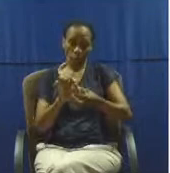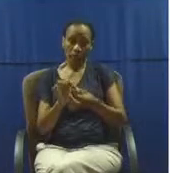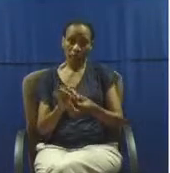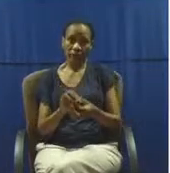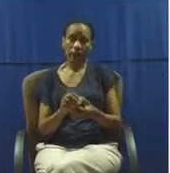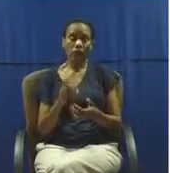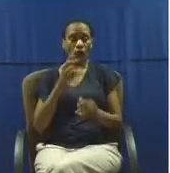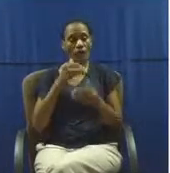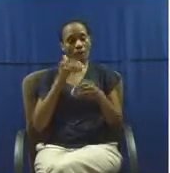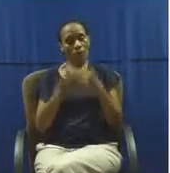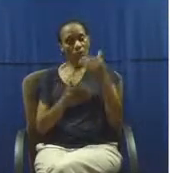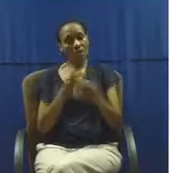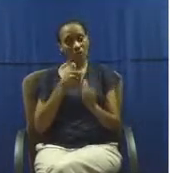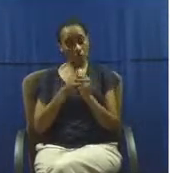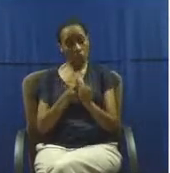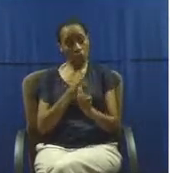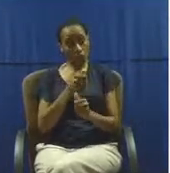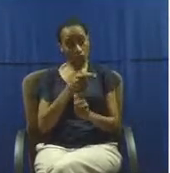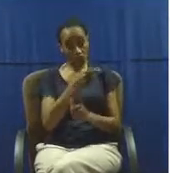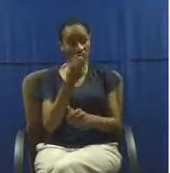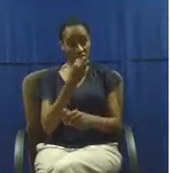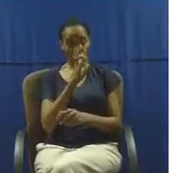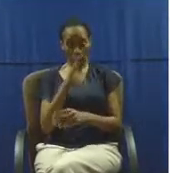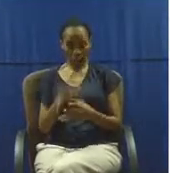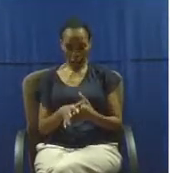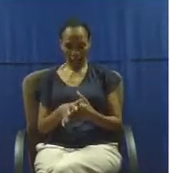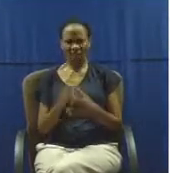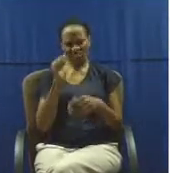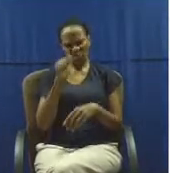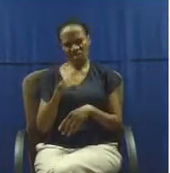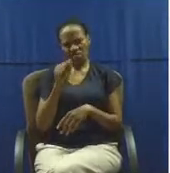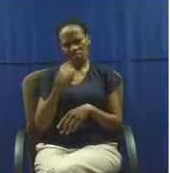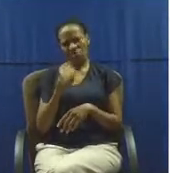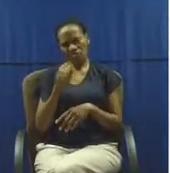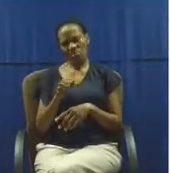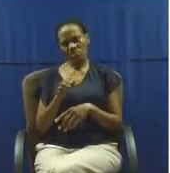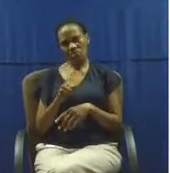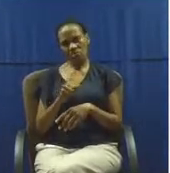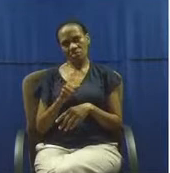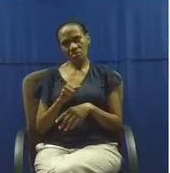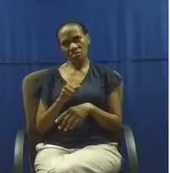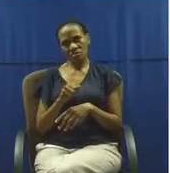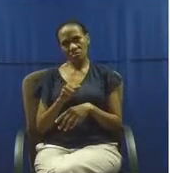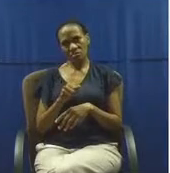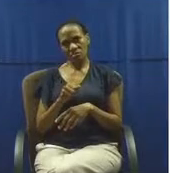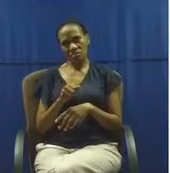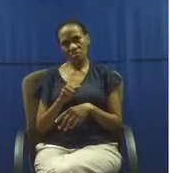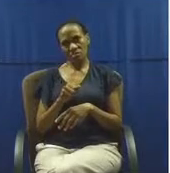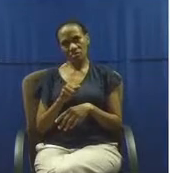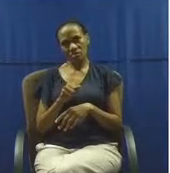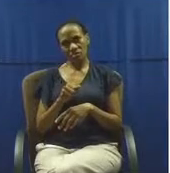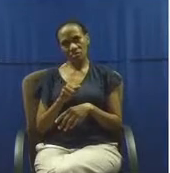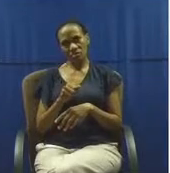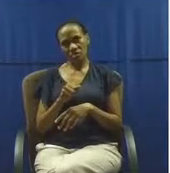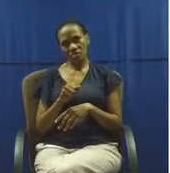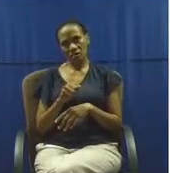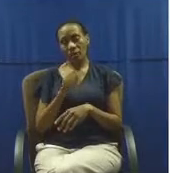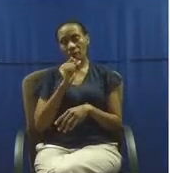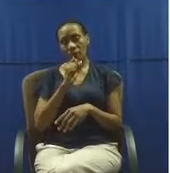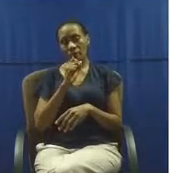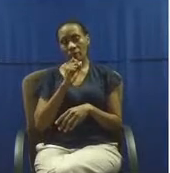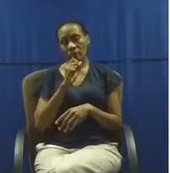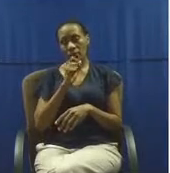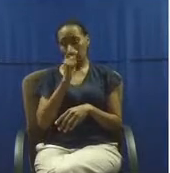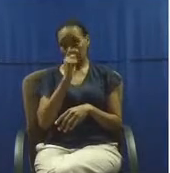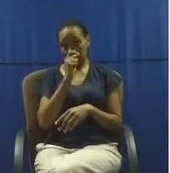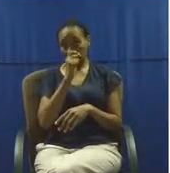a process. It is part of the National Development